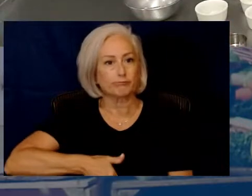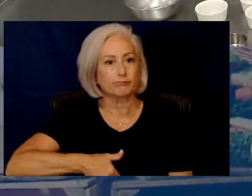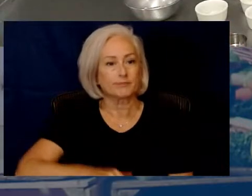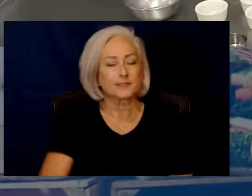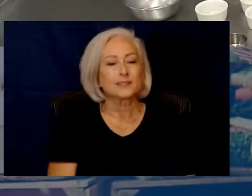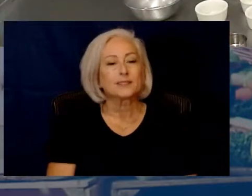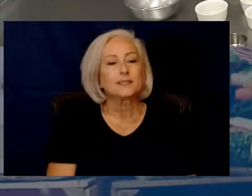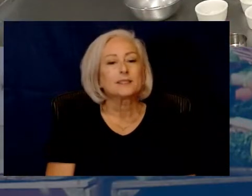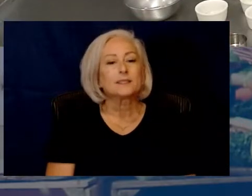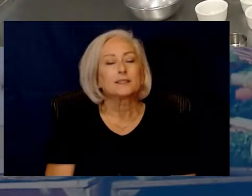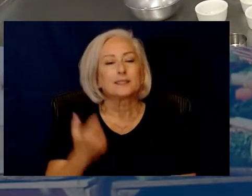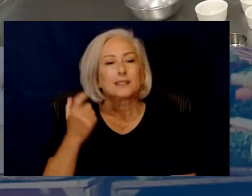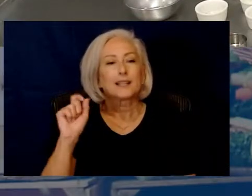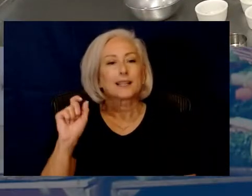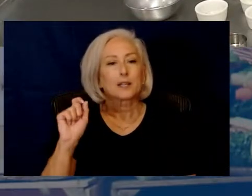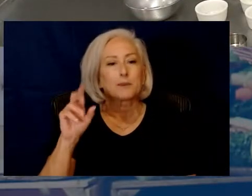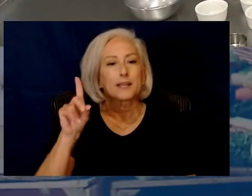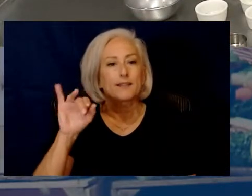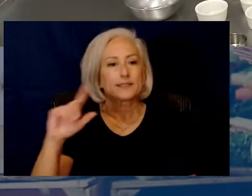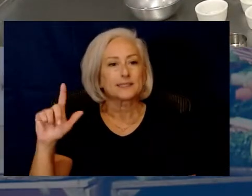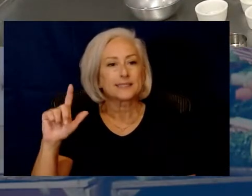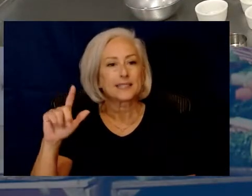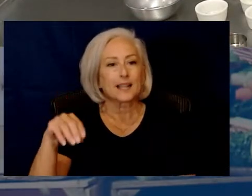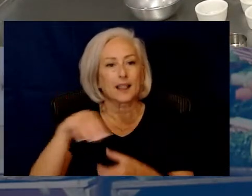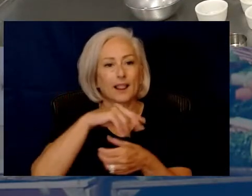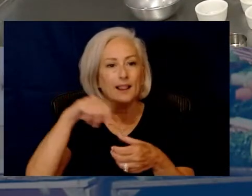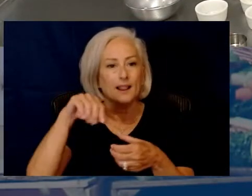And a little bit of dill for that seasoning.